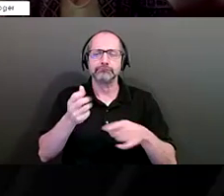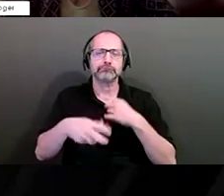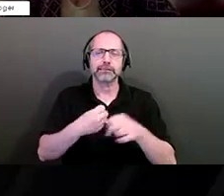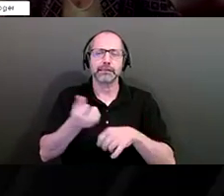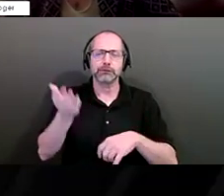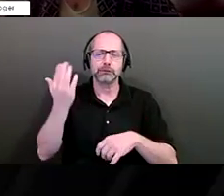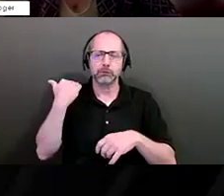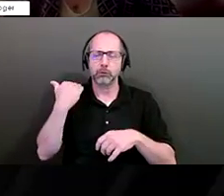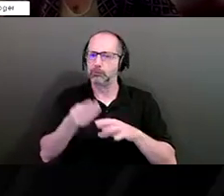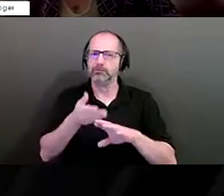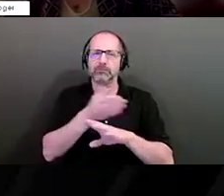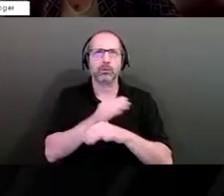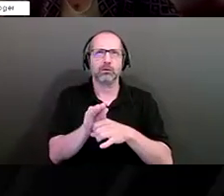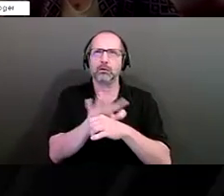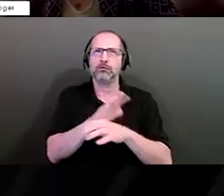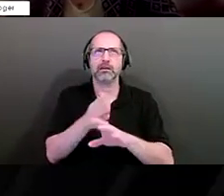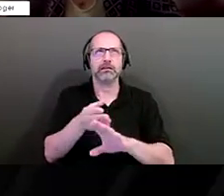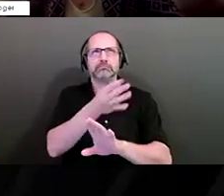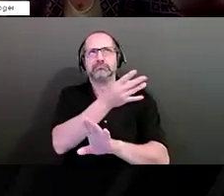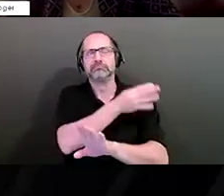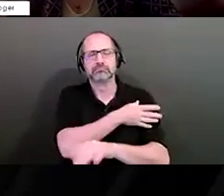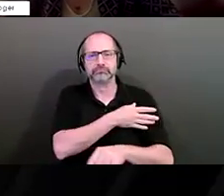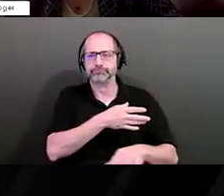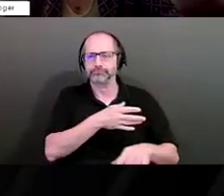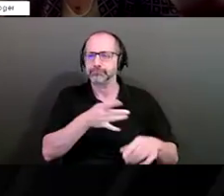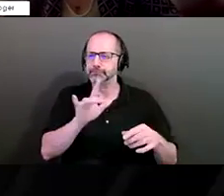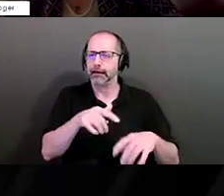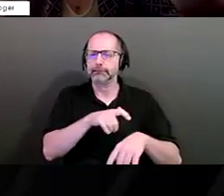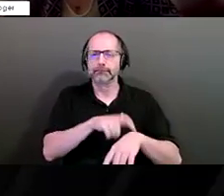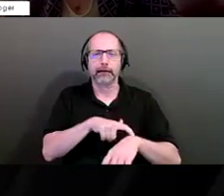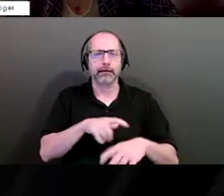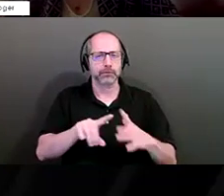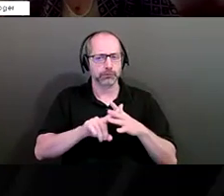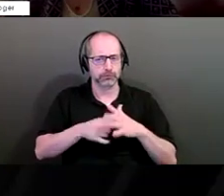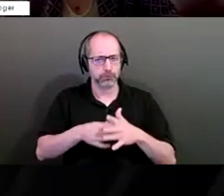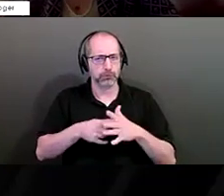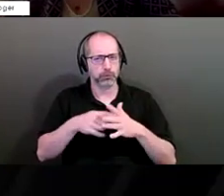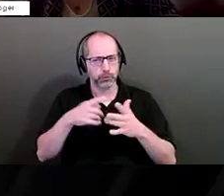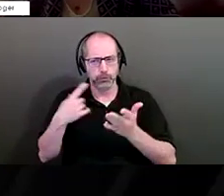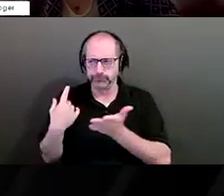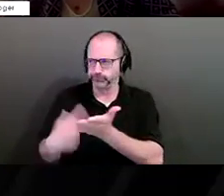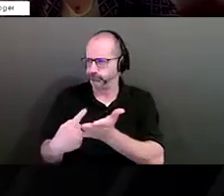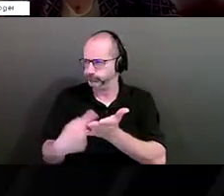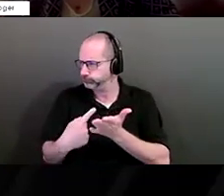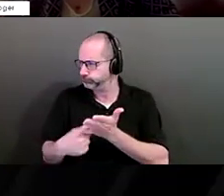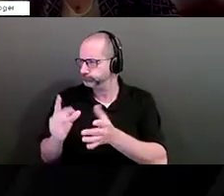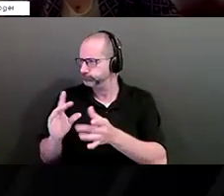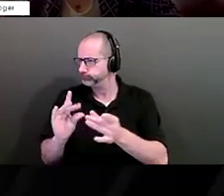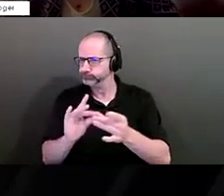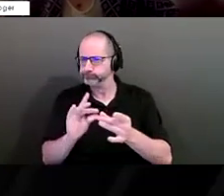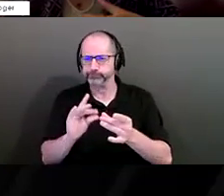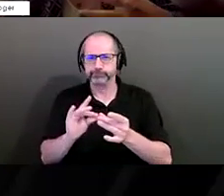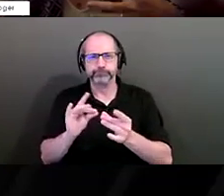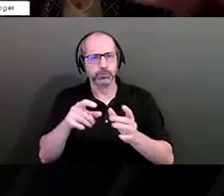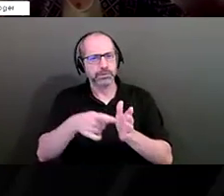well before COVID, we began talking about this need to understand better